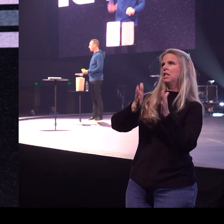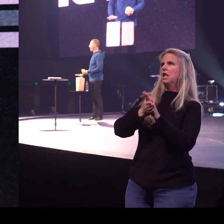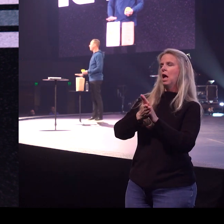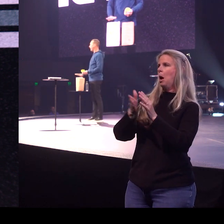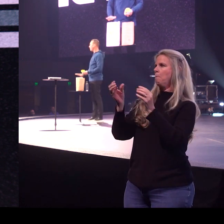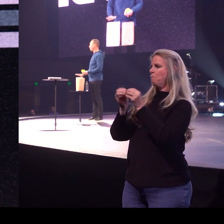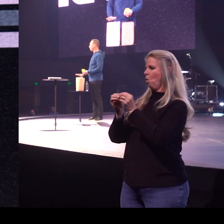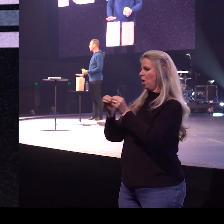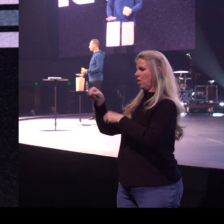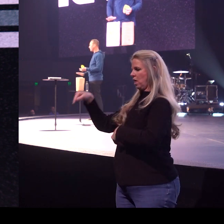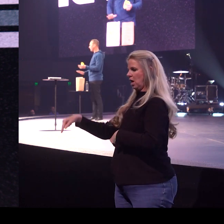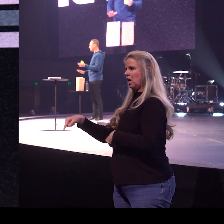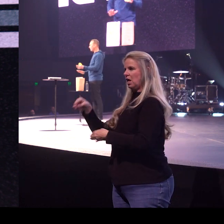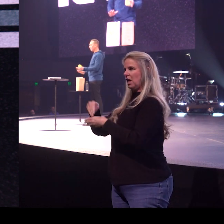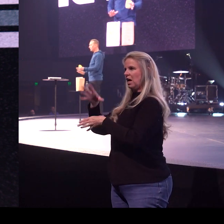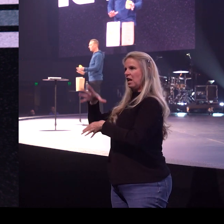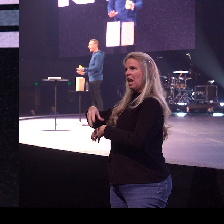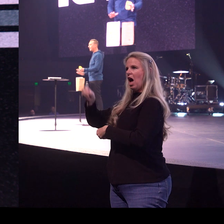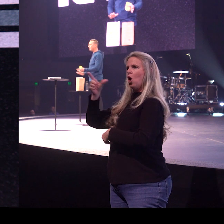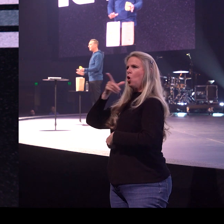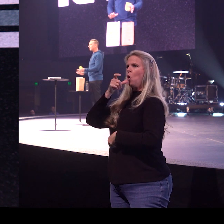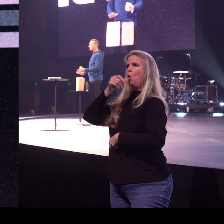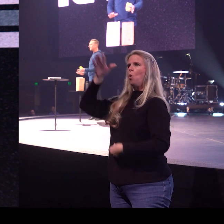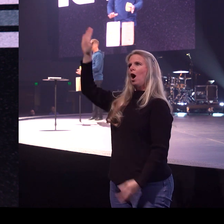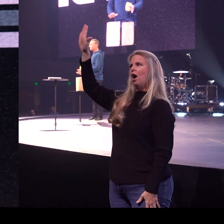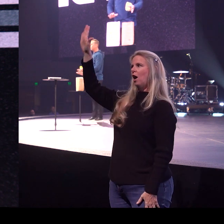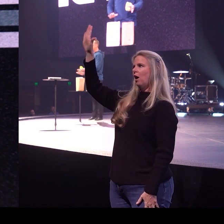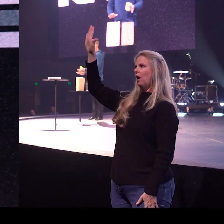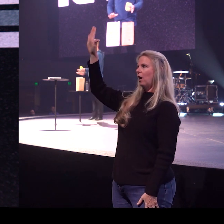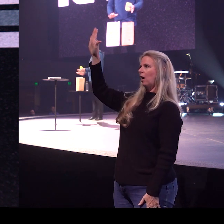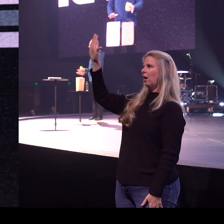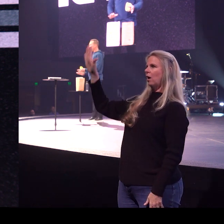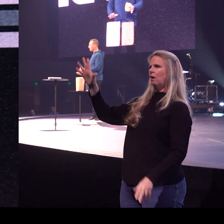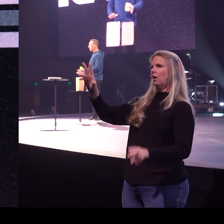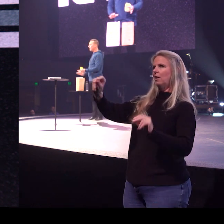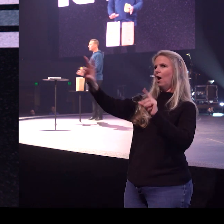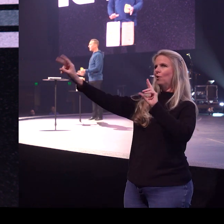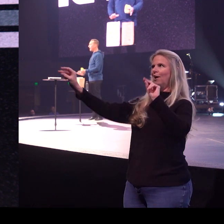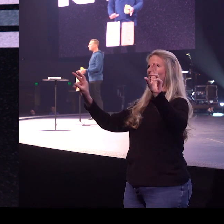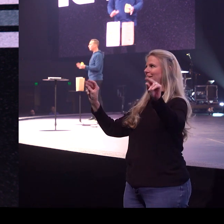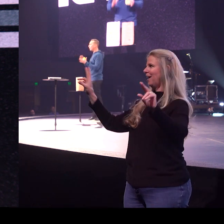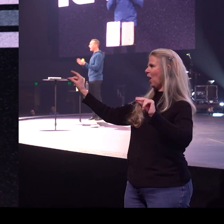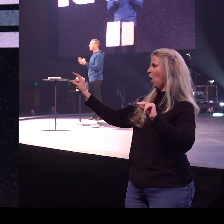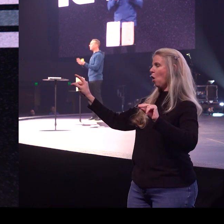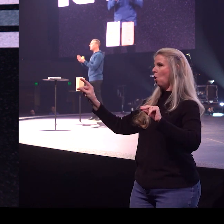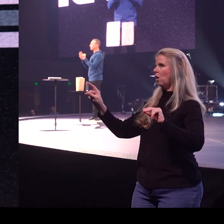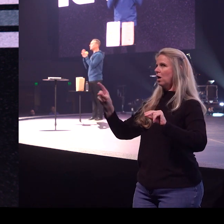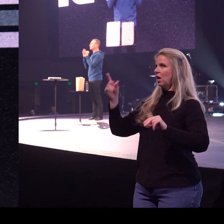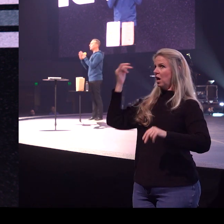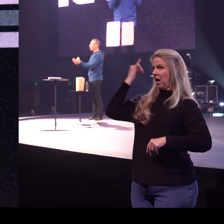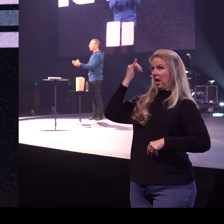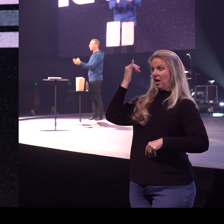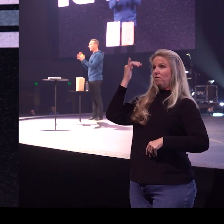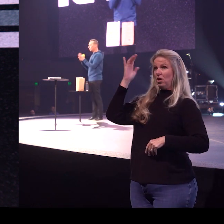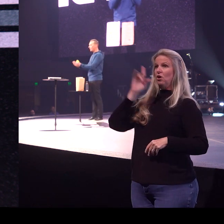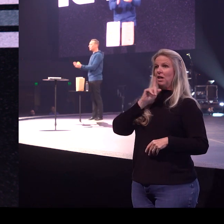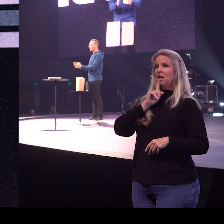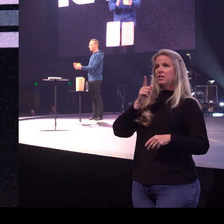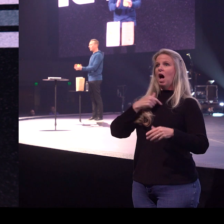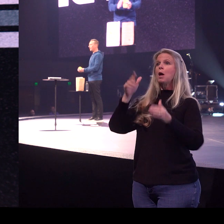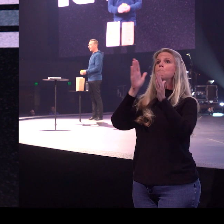an In-N-Out hamburger? Is anybody out there that would do that? If there is, I'm praying for your soul